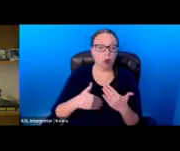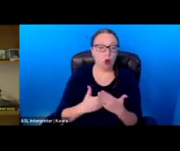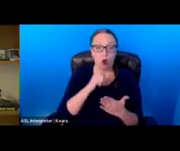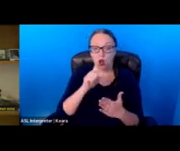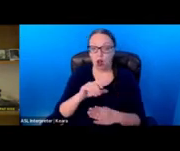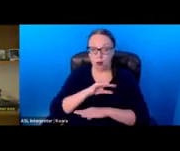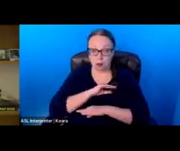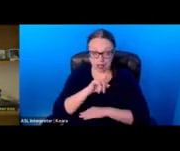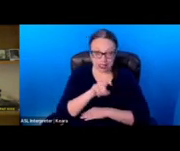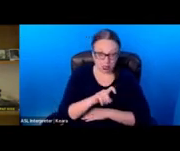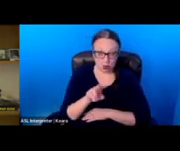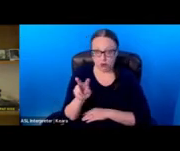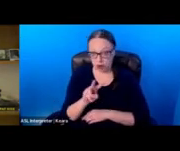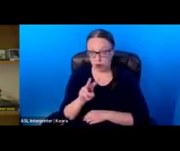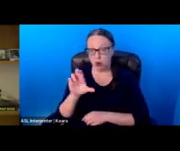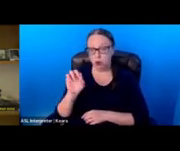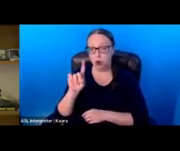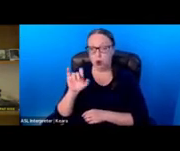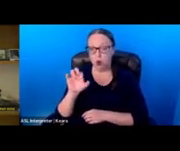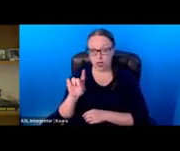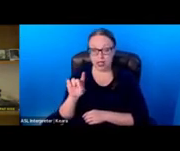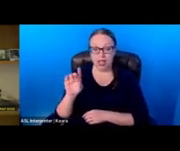outcomes were coded as binary